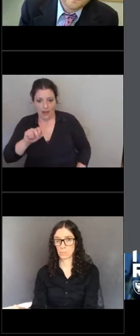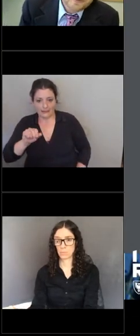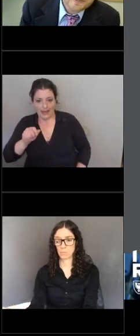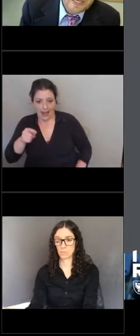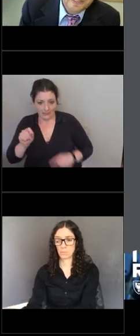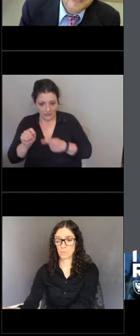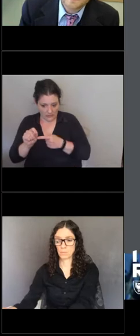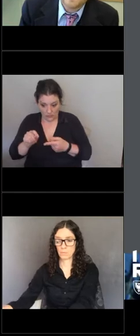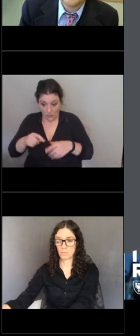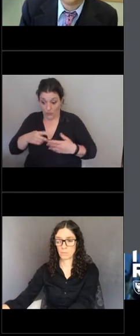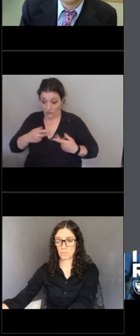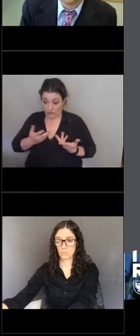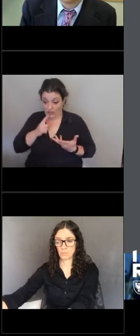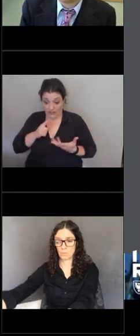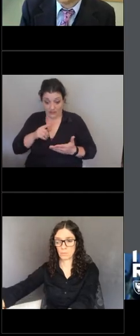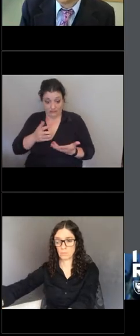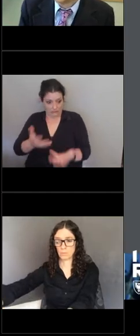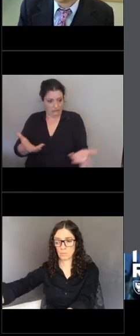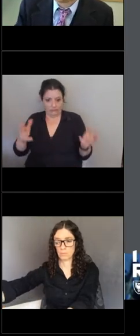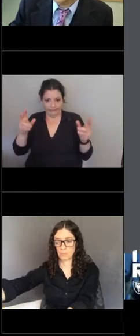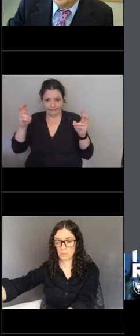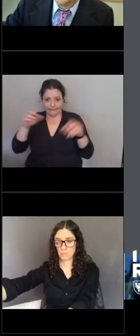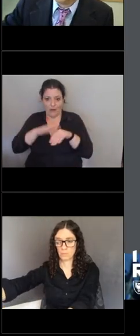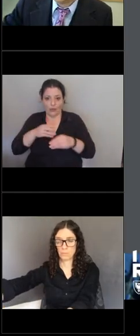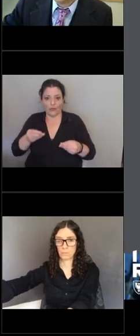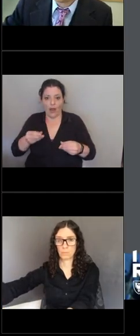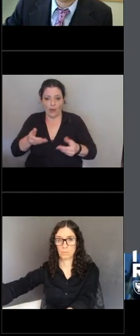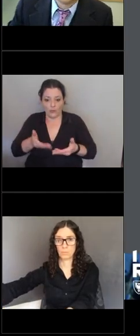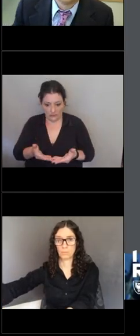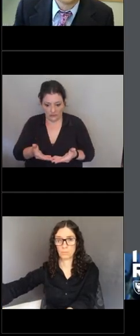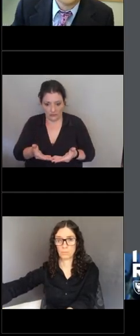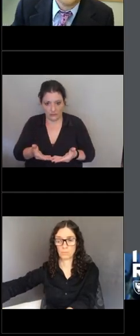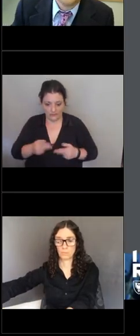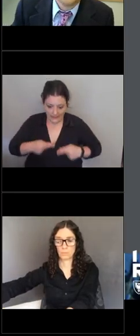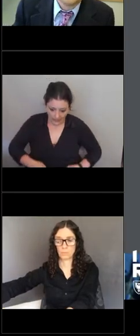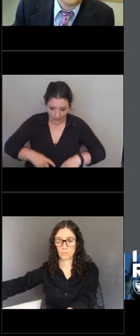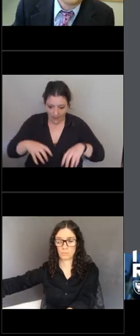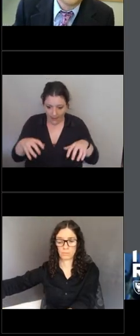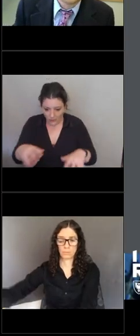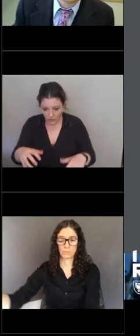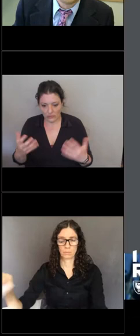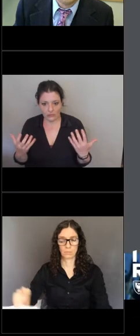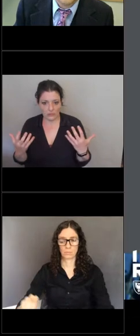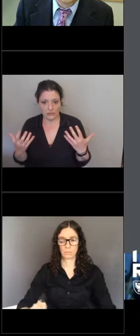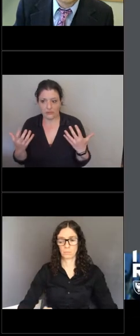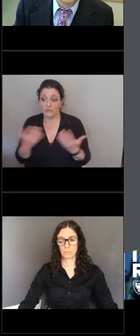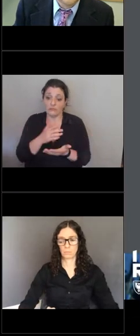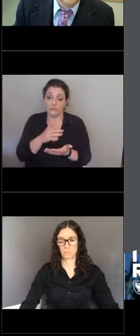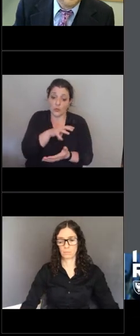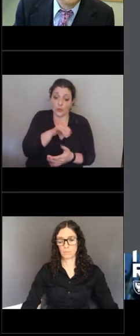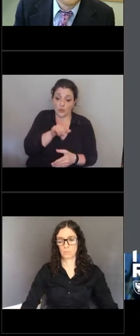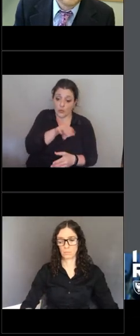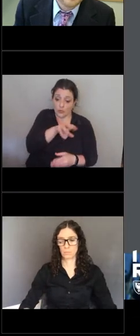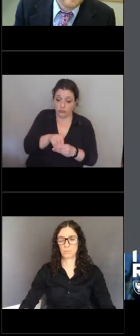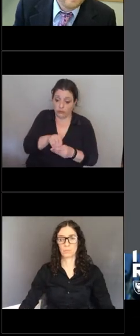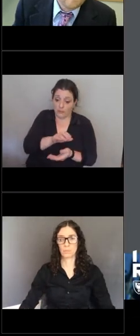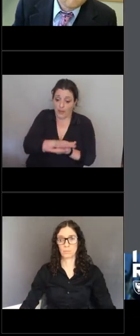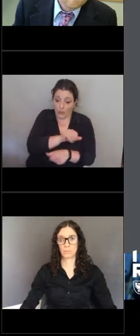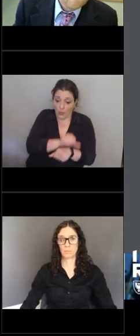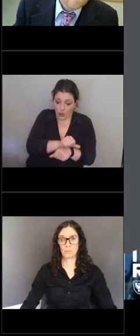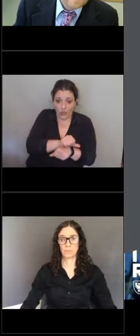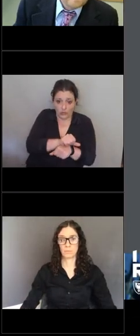bureaucratic or administrative actions that deal with, as such, the paperwork or behind the scenes that goes into a management of a